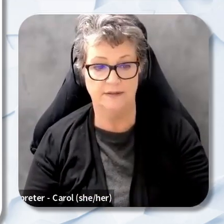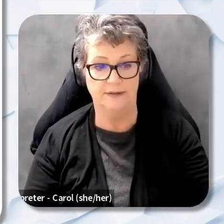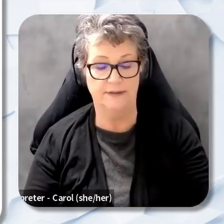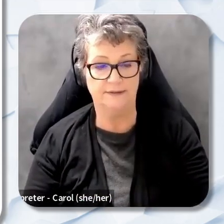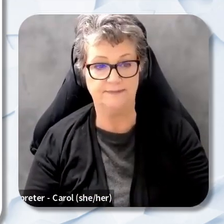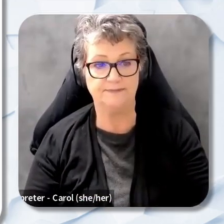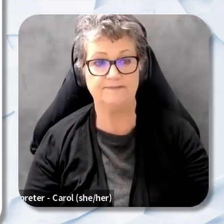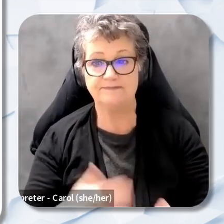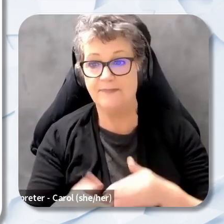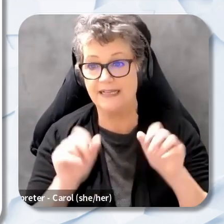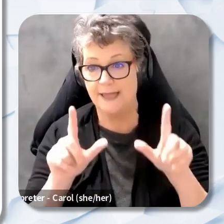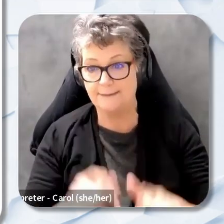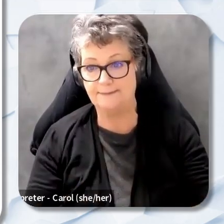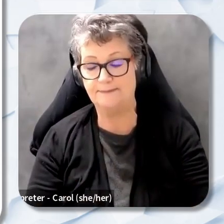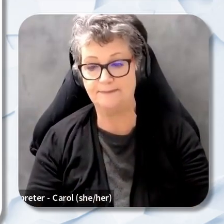Next slide, please.